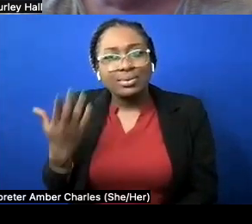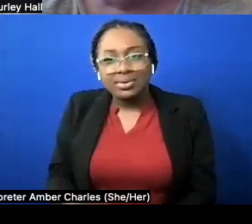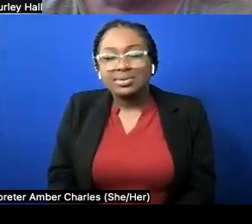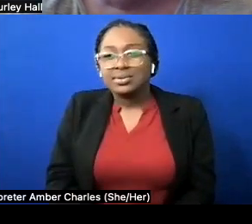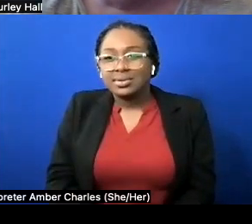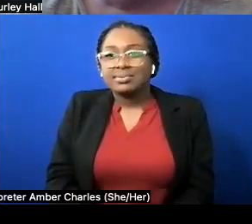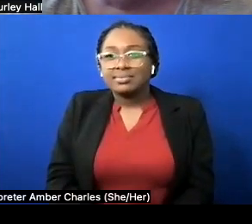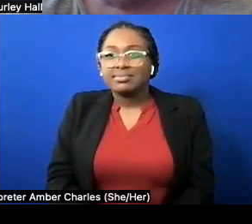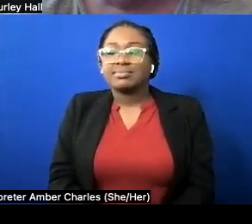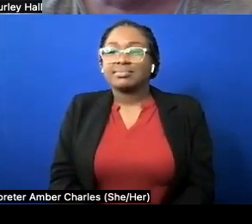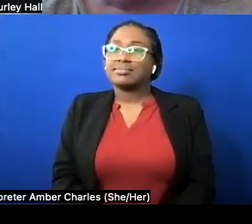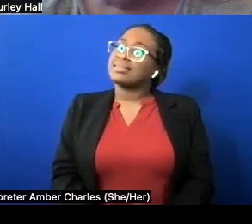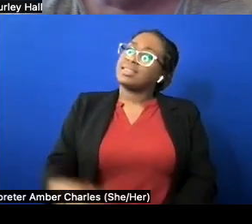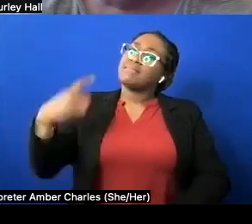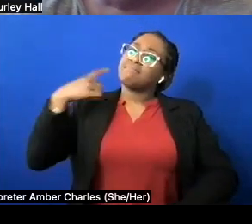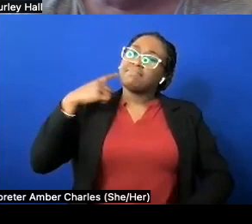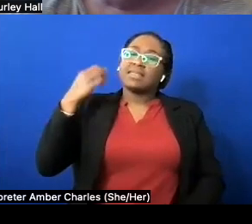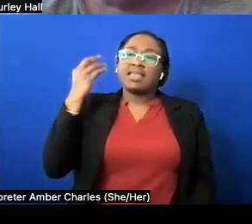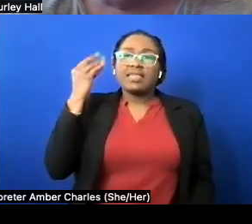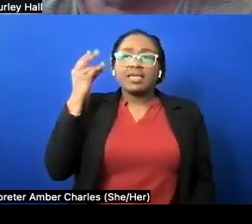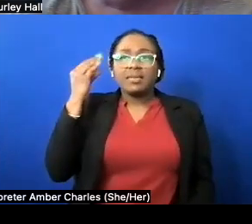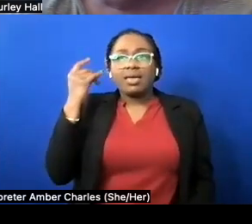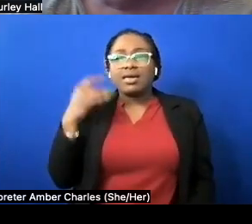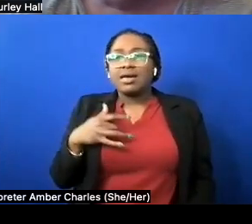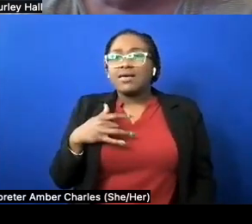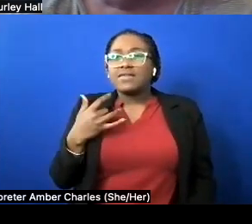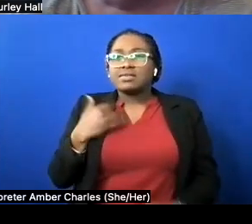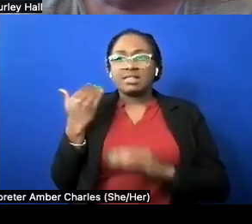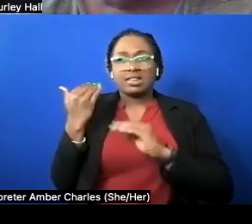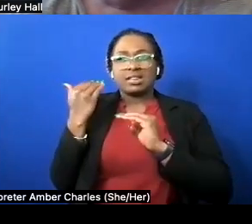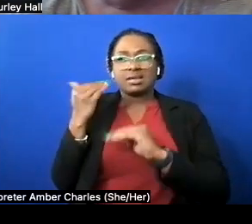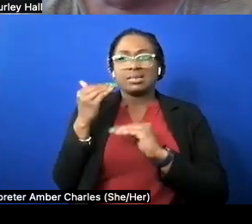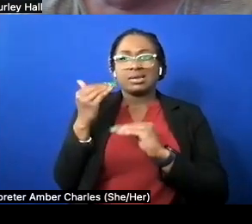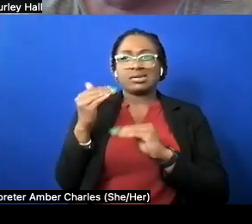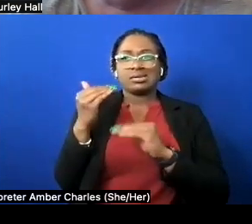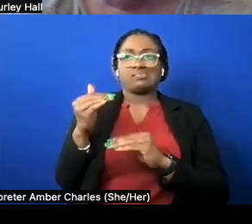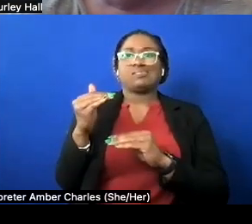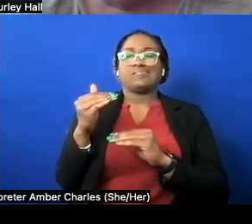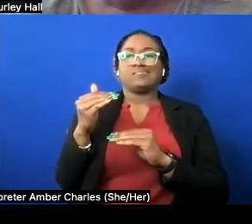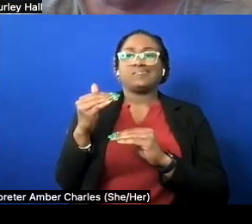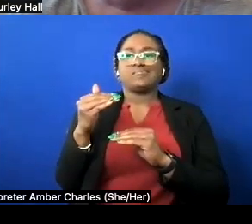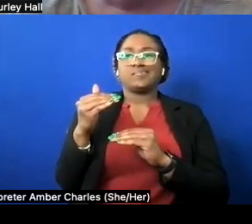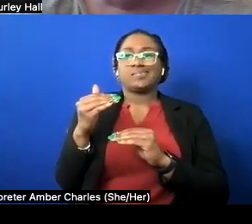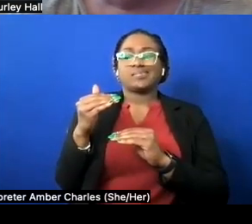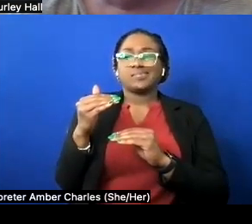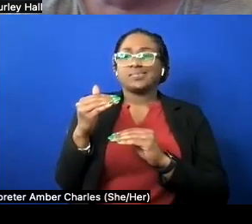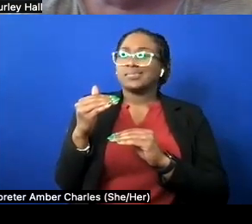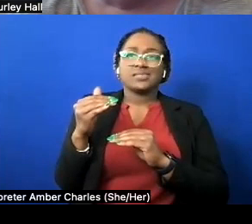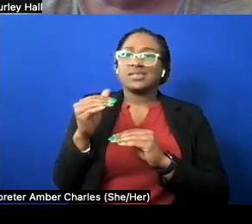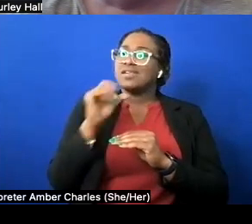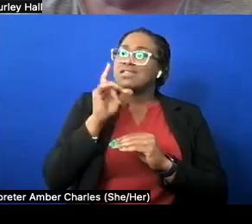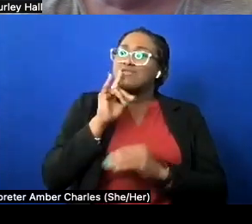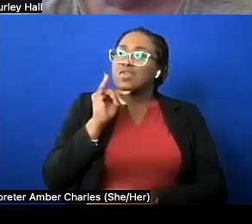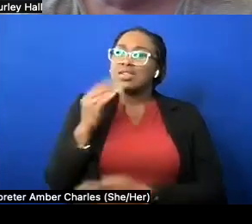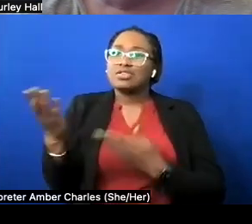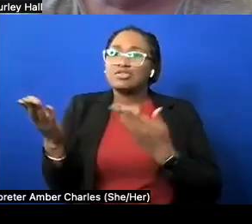And I've been thinking about how limiting it is, how limiting and a disservice it is